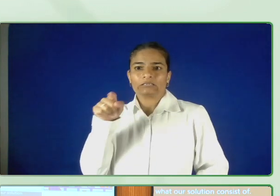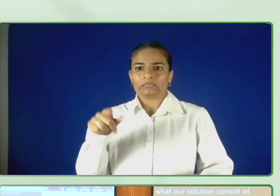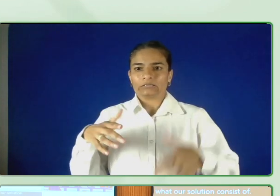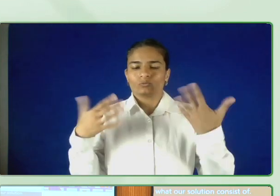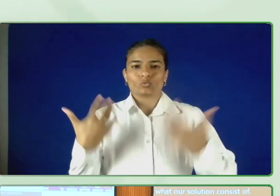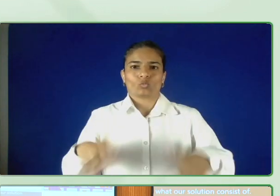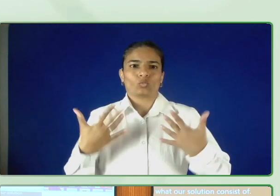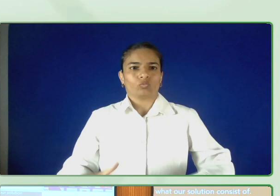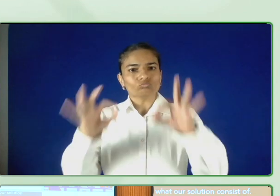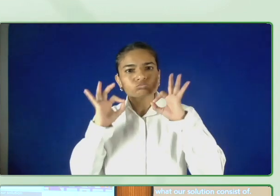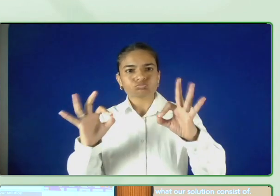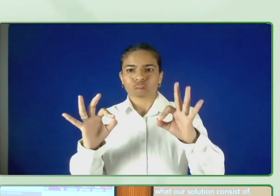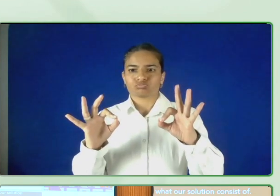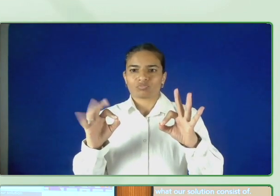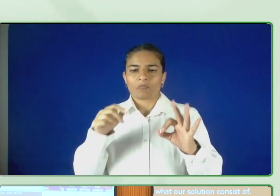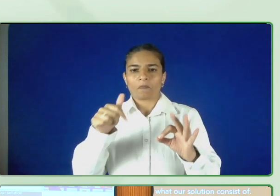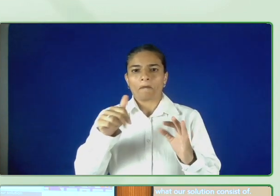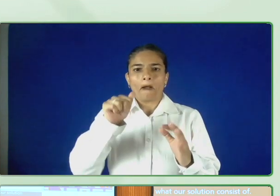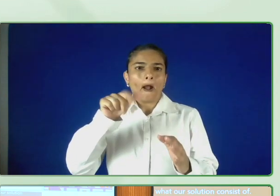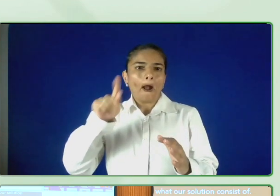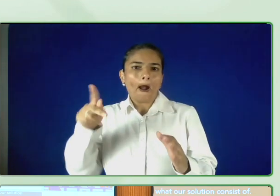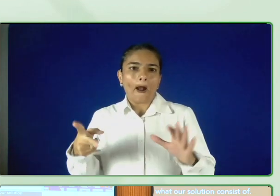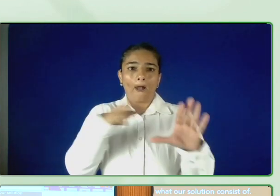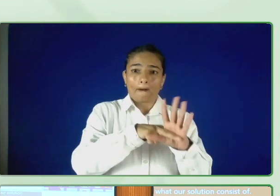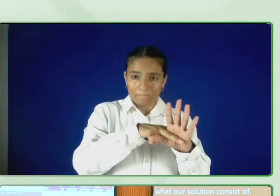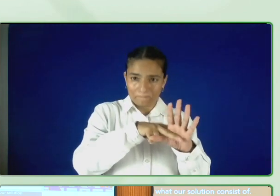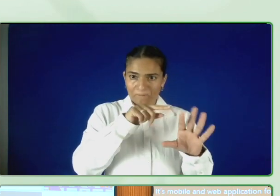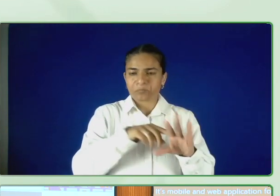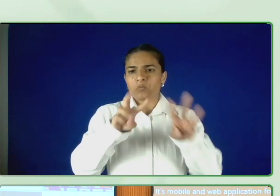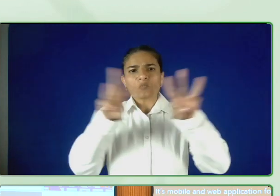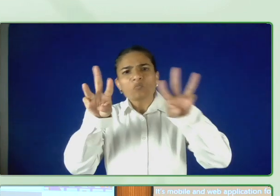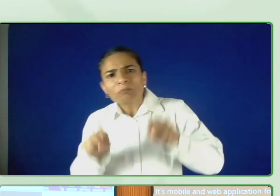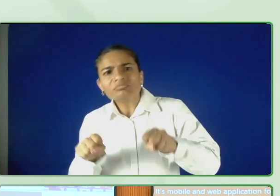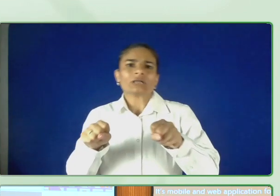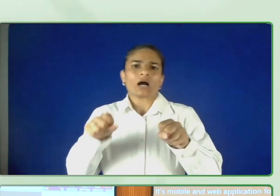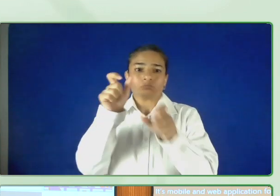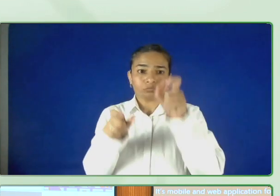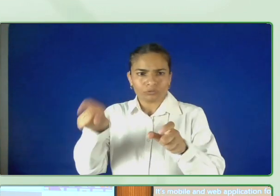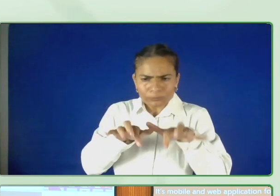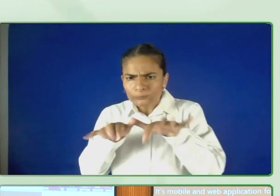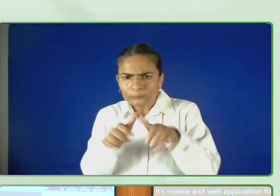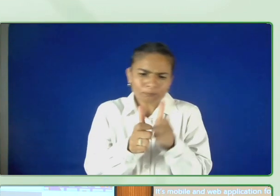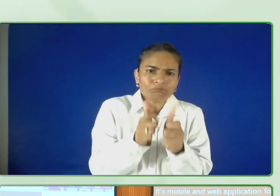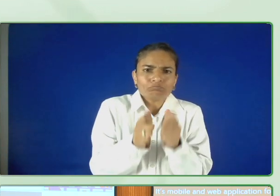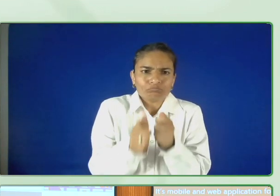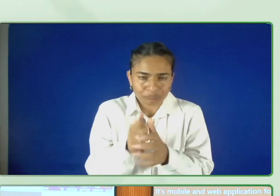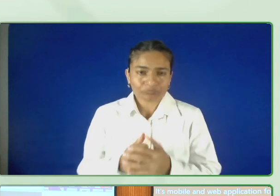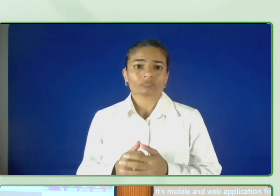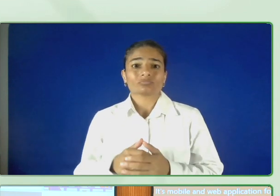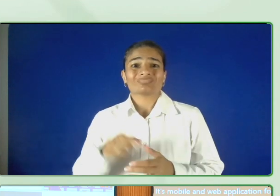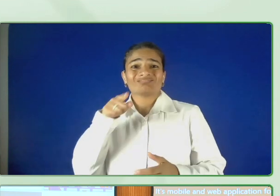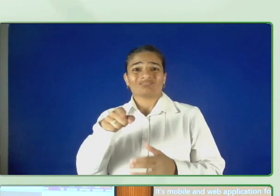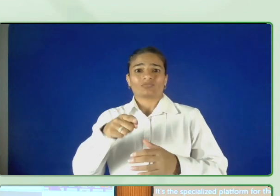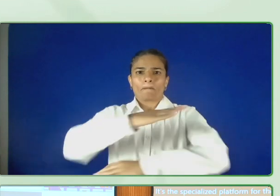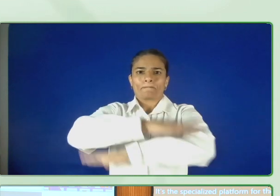the deaf users. It's the specialized platform for the accessible contact points and the module for